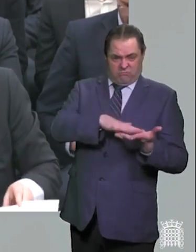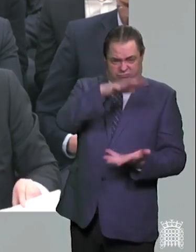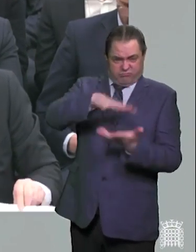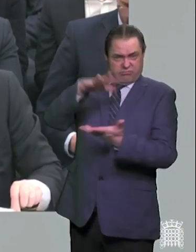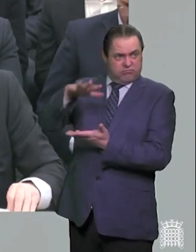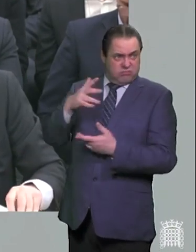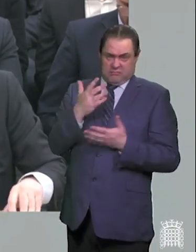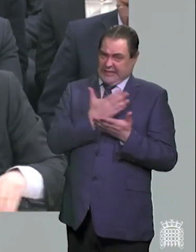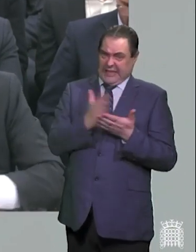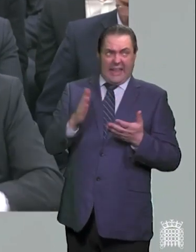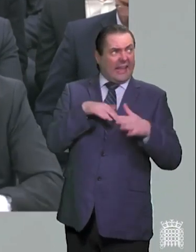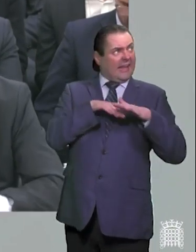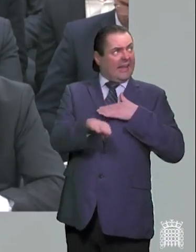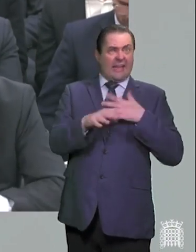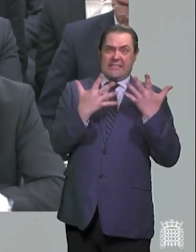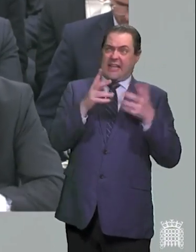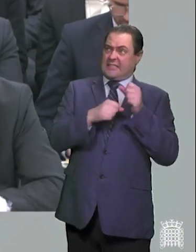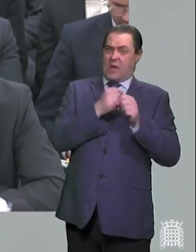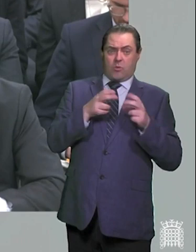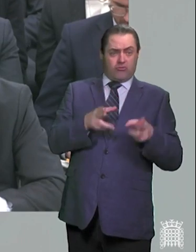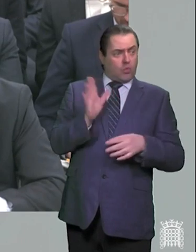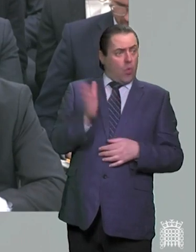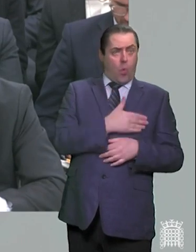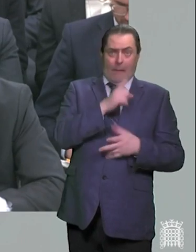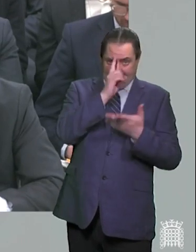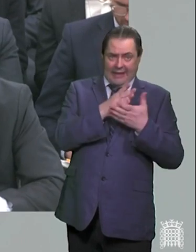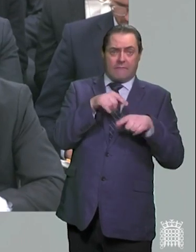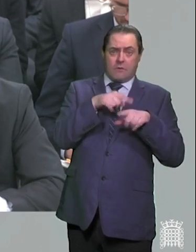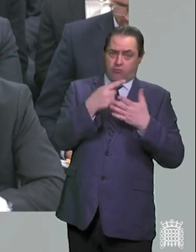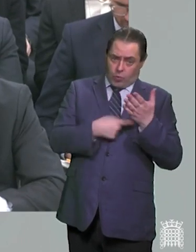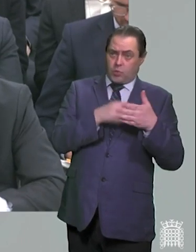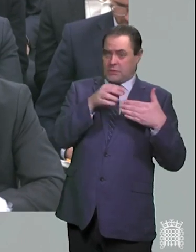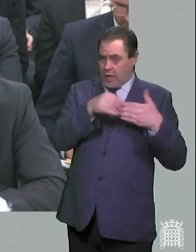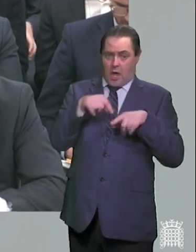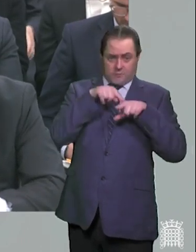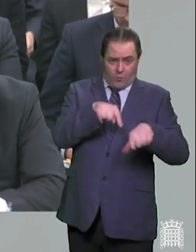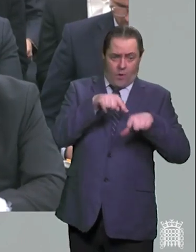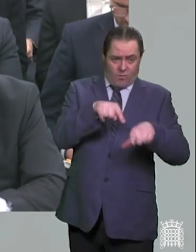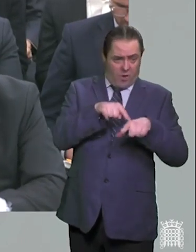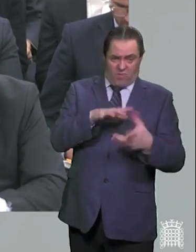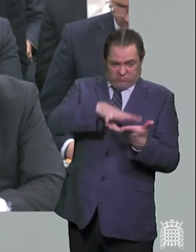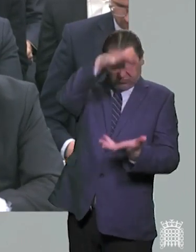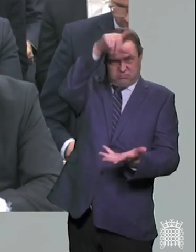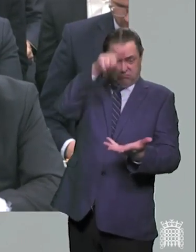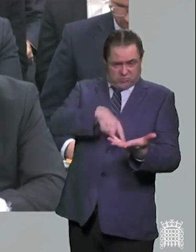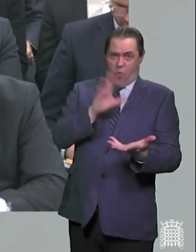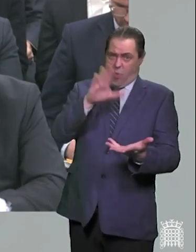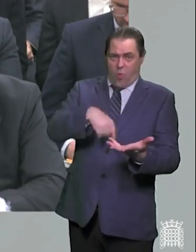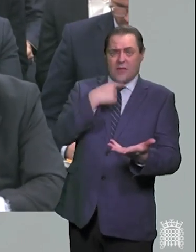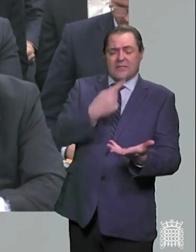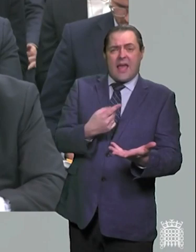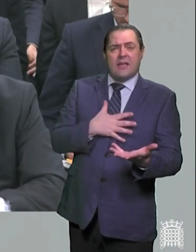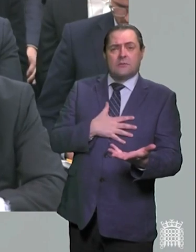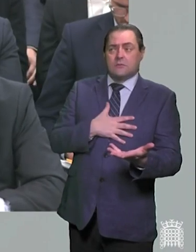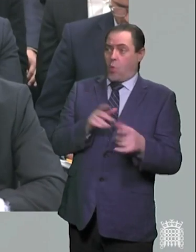that those working in Number 10 shared my belief that the rules and the guidance were being followed, and that I received assurances